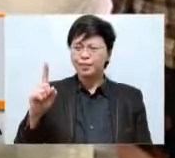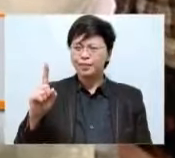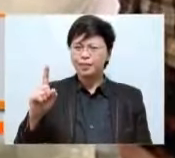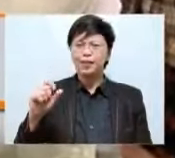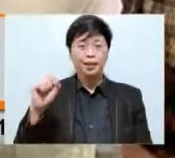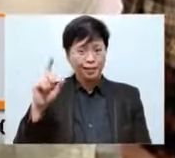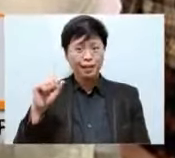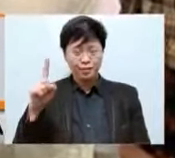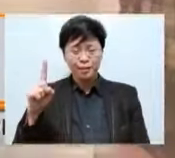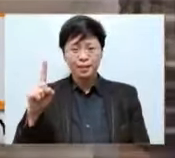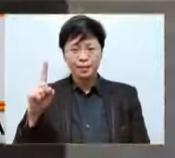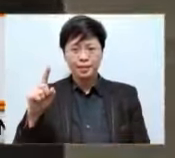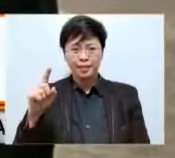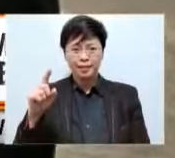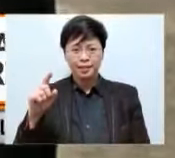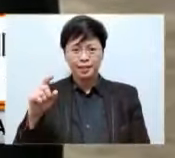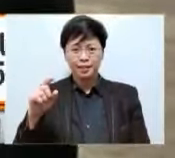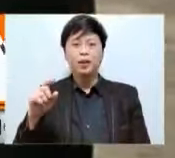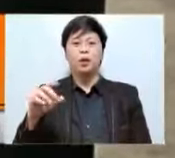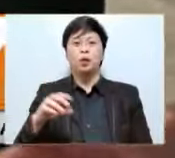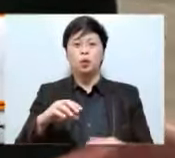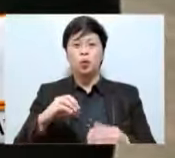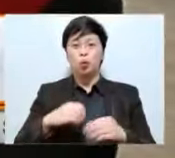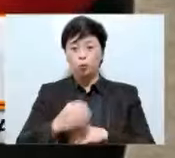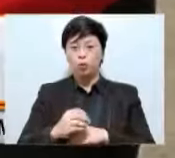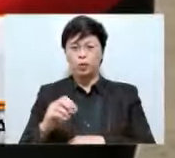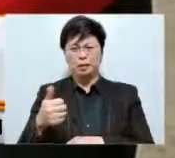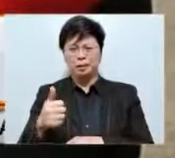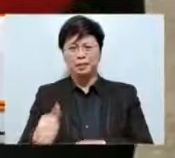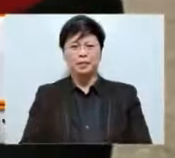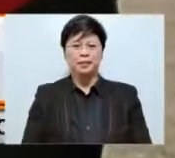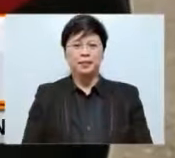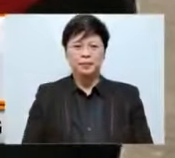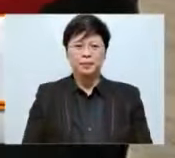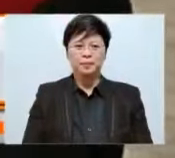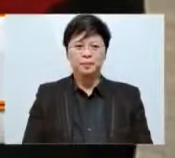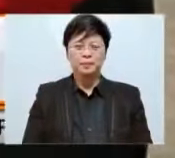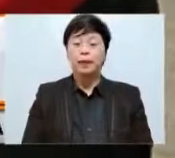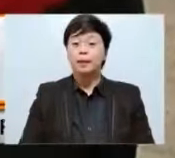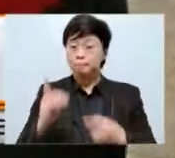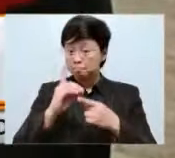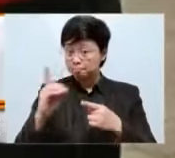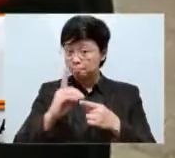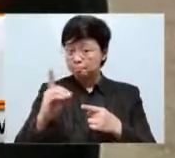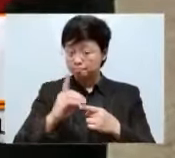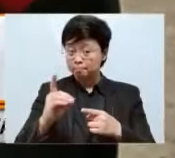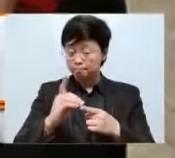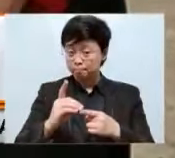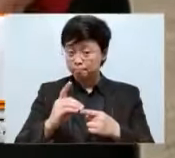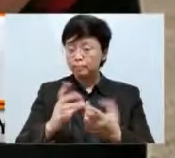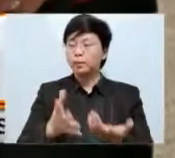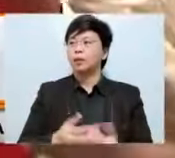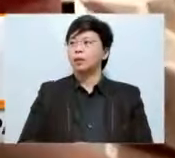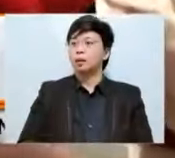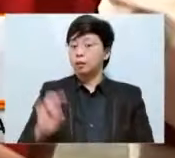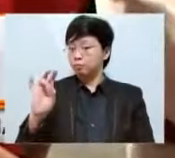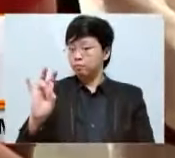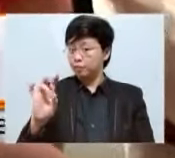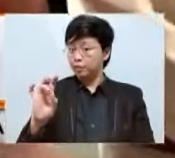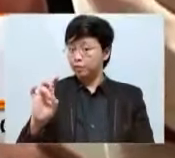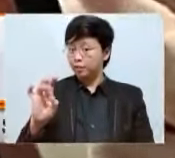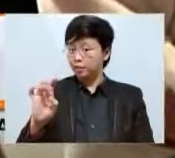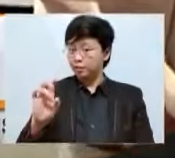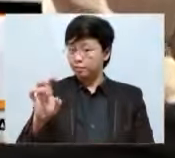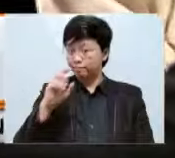the best way possible. And talk about discipline. Alam nyo bang 17 years old na pala? Unang